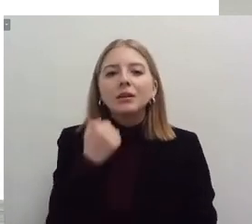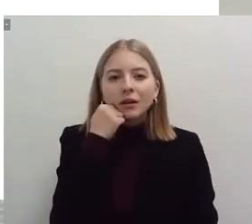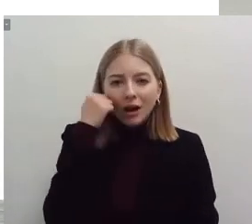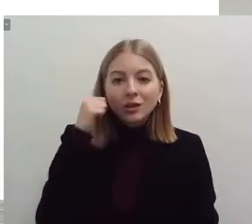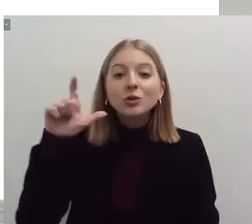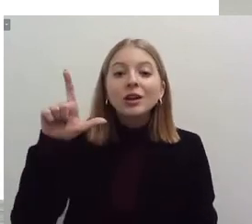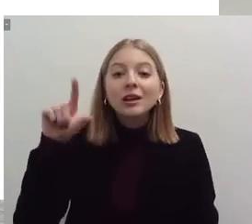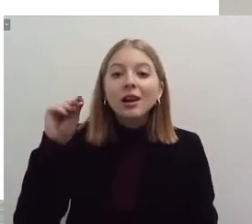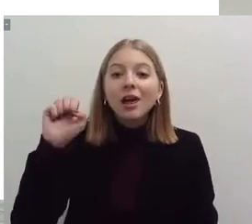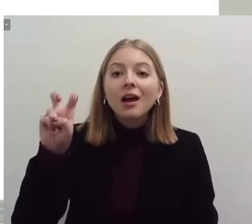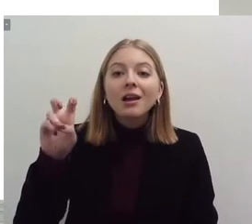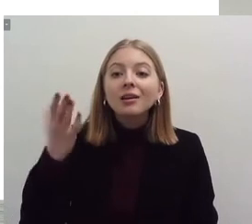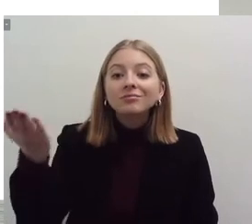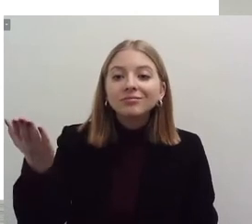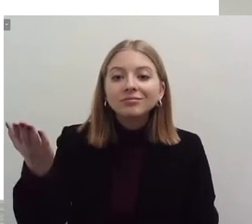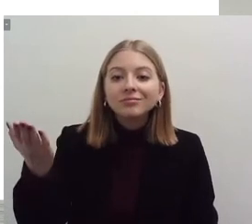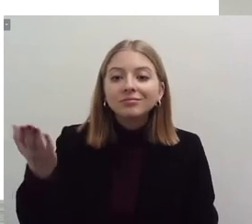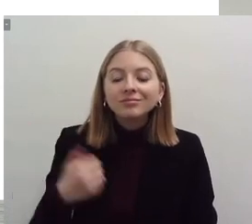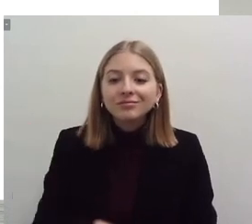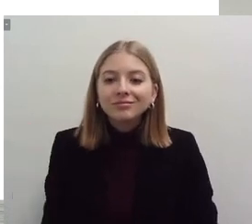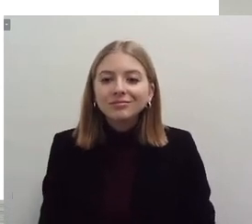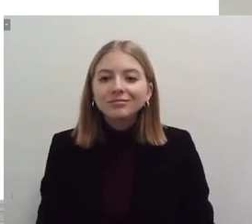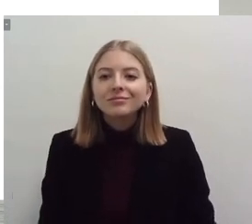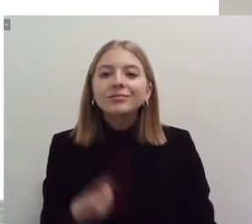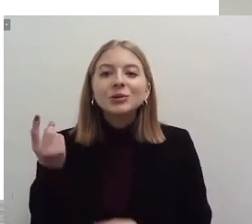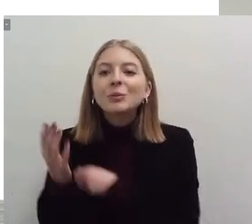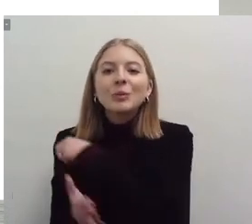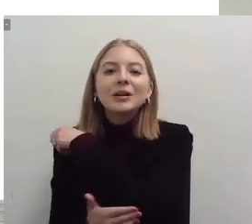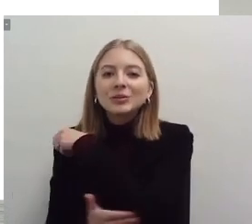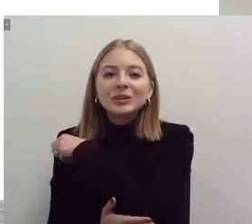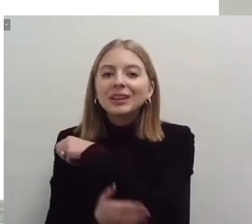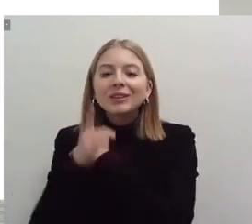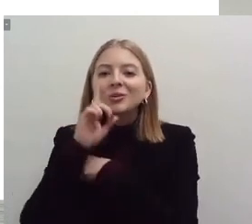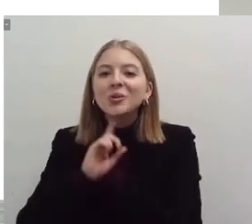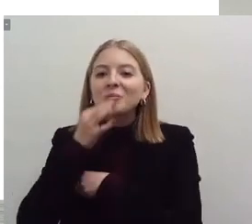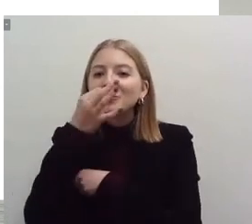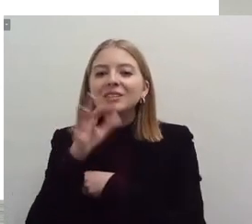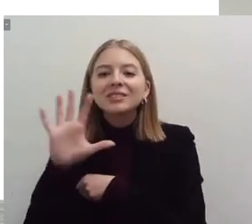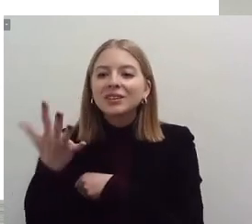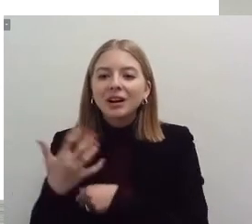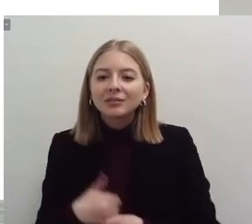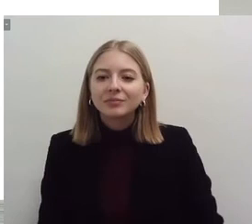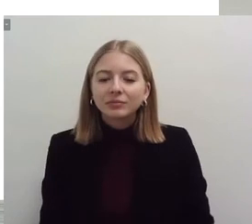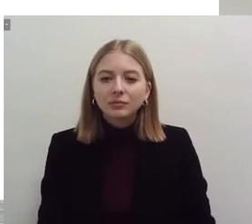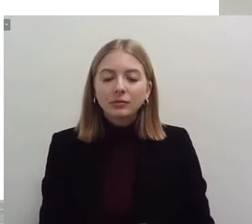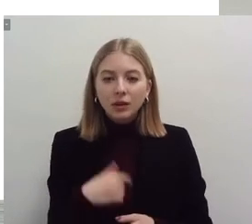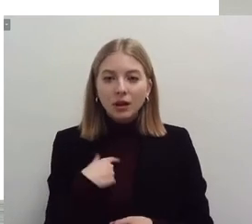panel with your key message, please. Yes, I mean, I'm gonna repeat